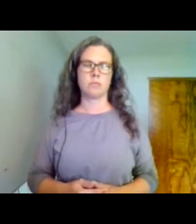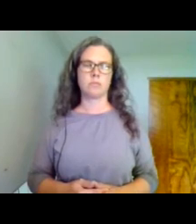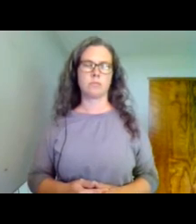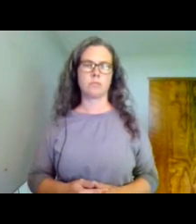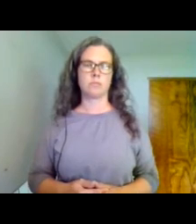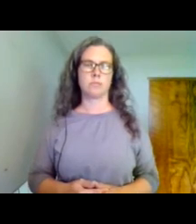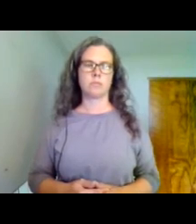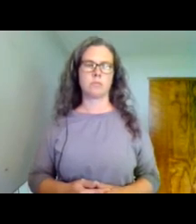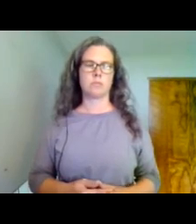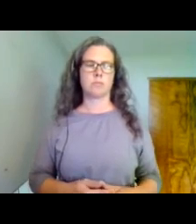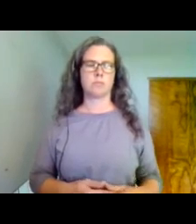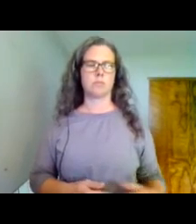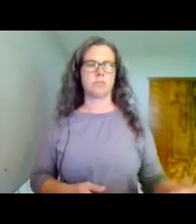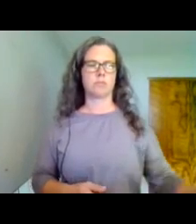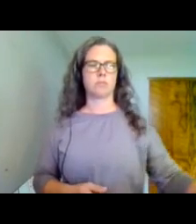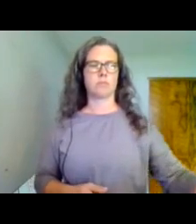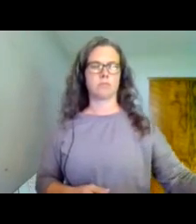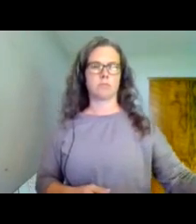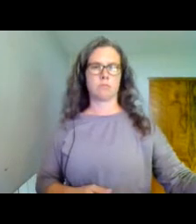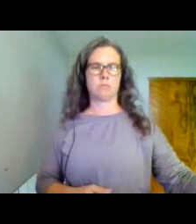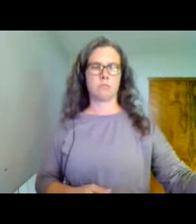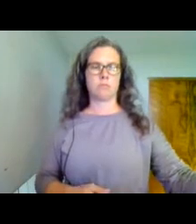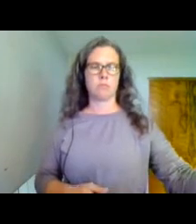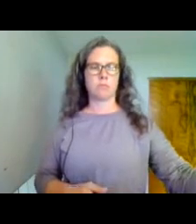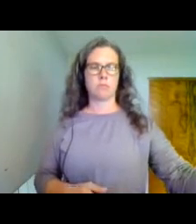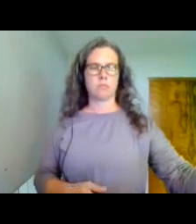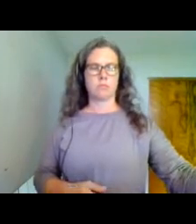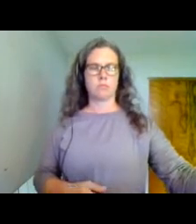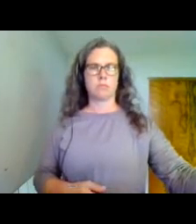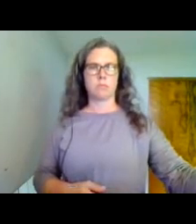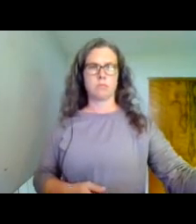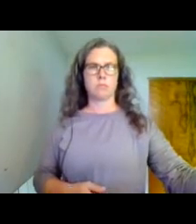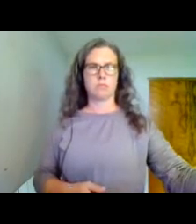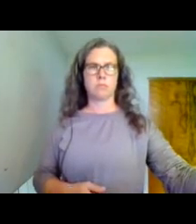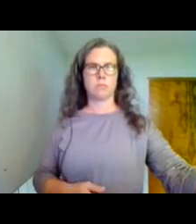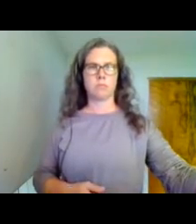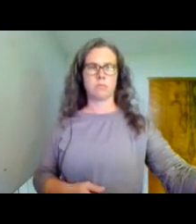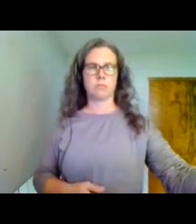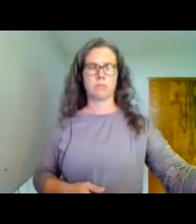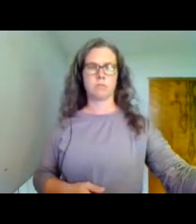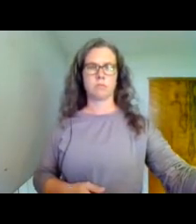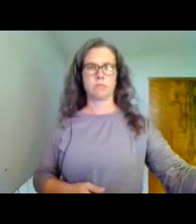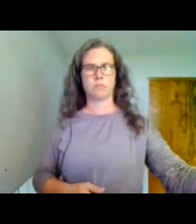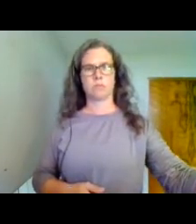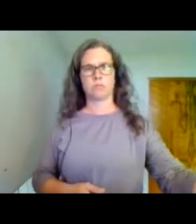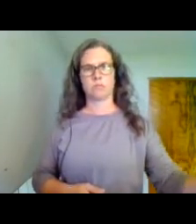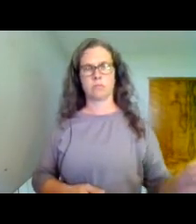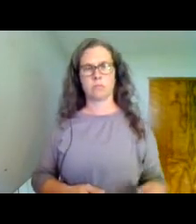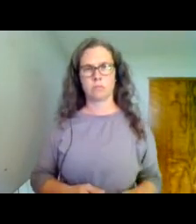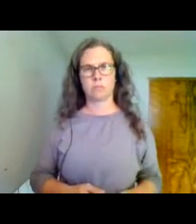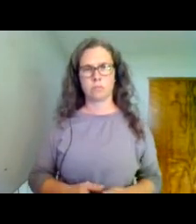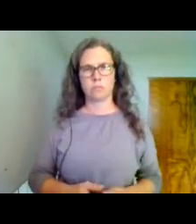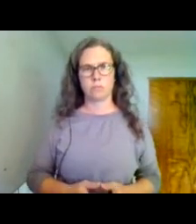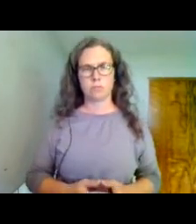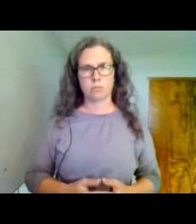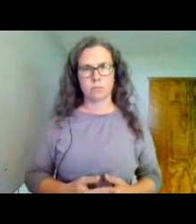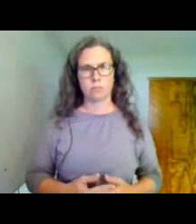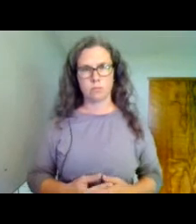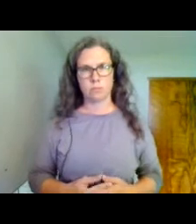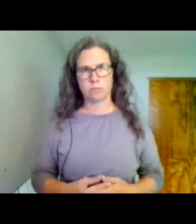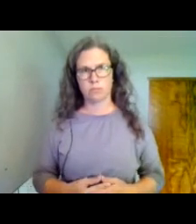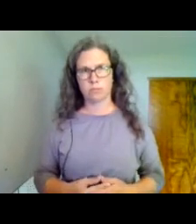grass. The other benefit to that is when you're not having to trench this material in to get it in place like you would silt